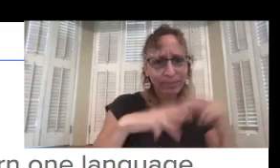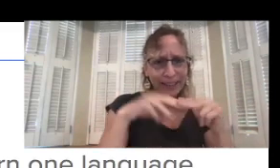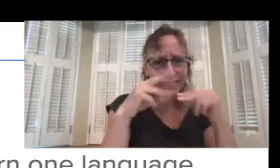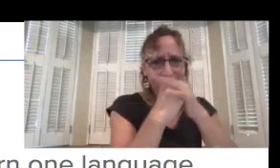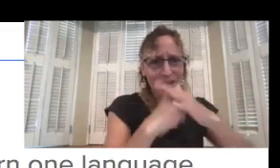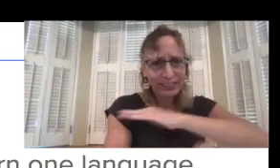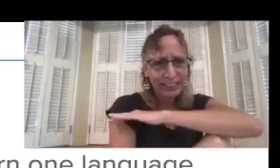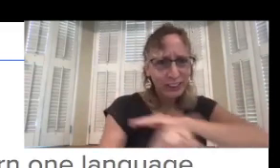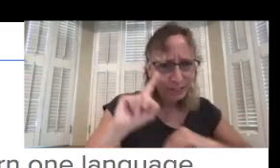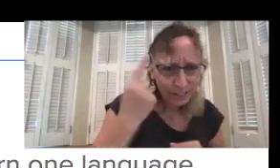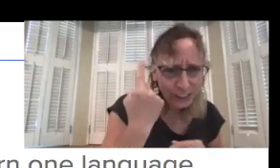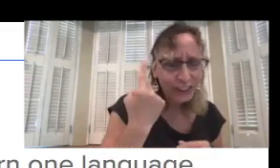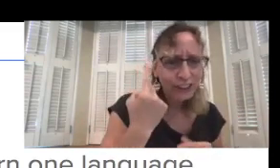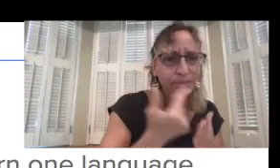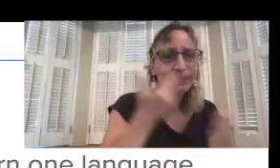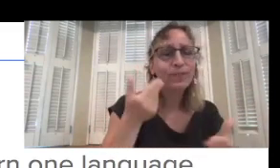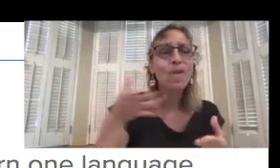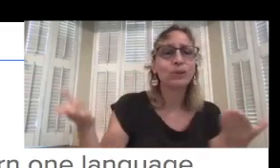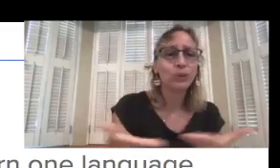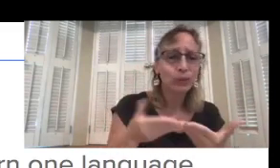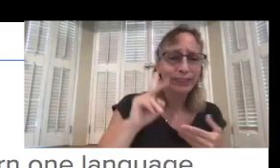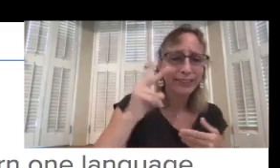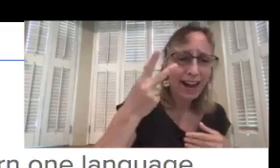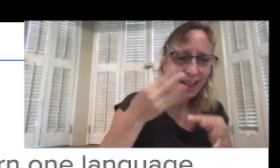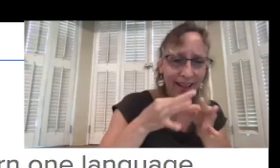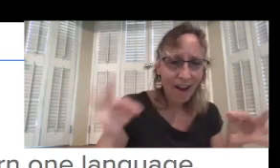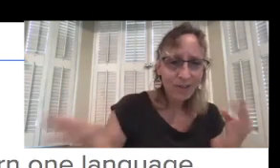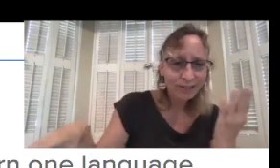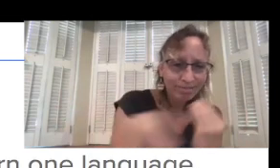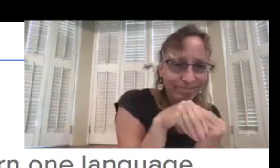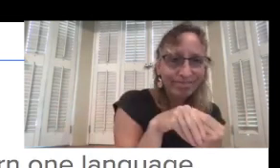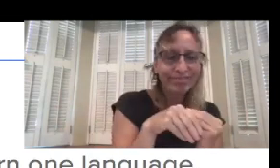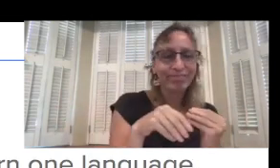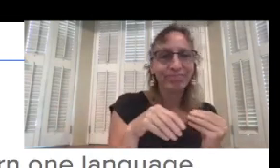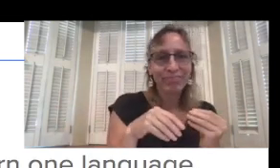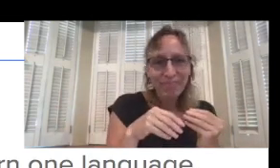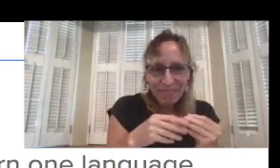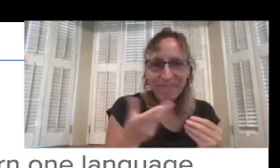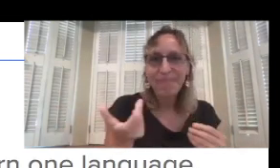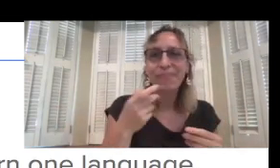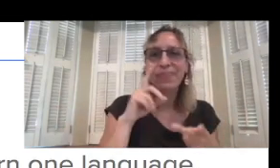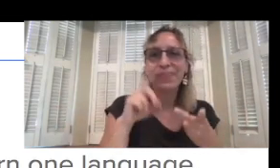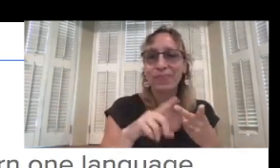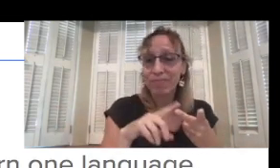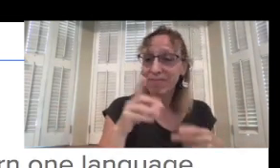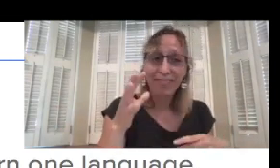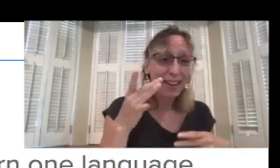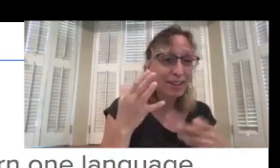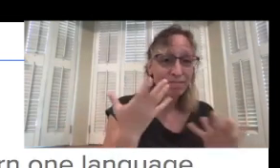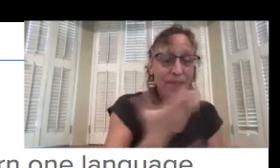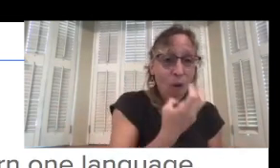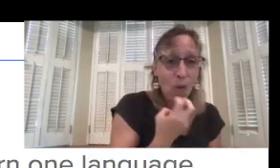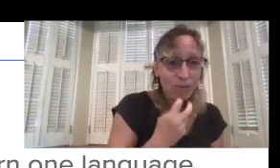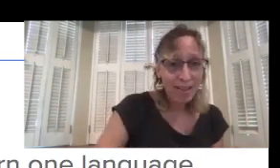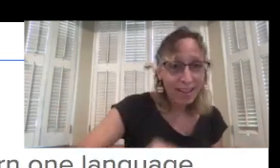signed or spoken, they should focus on one language at a time to build the foundation in the first language before introducing a second.